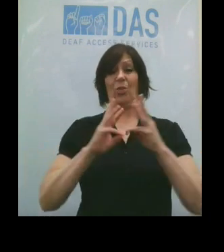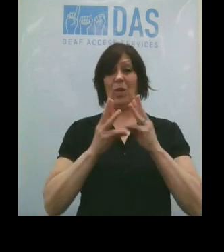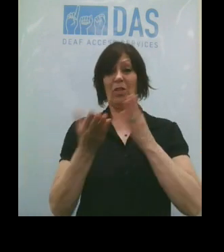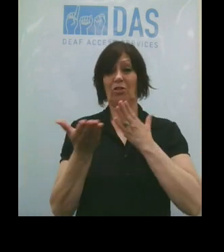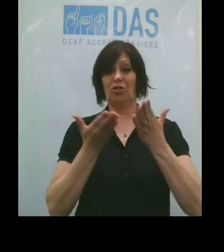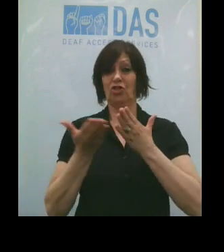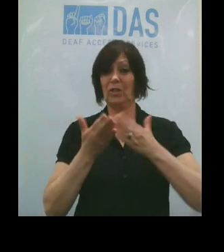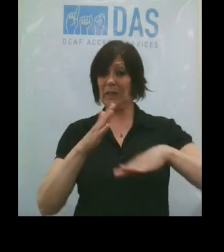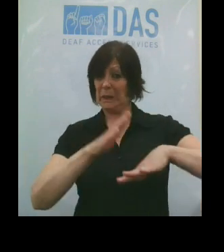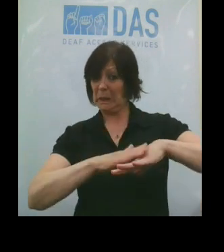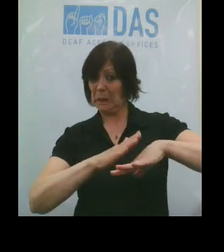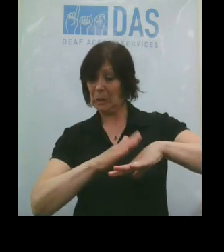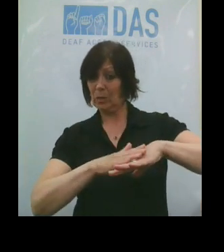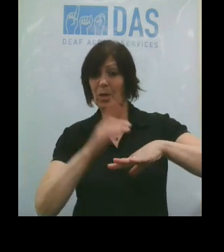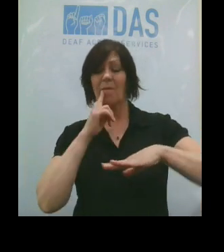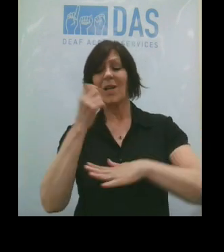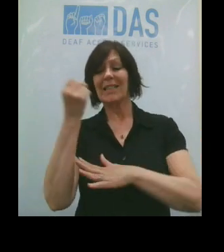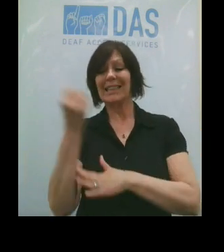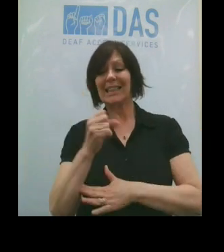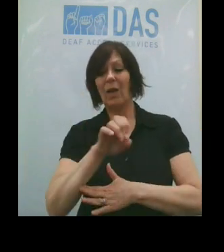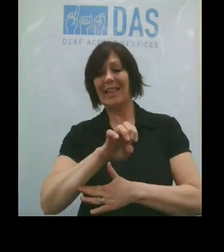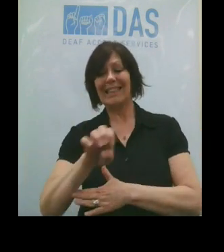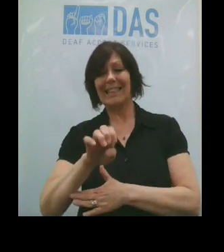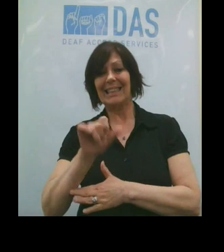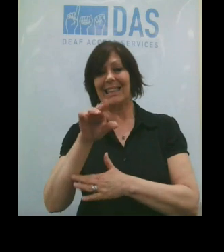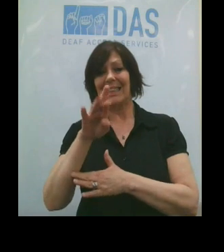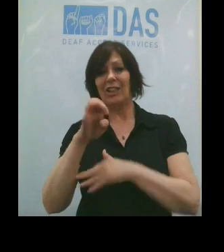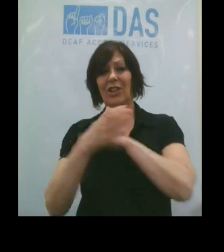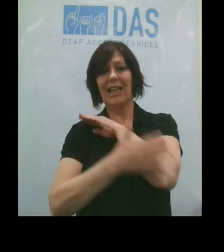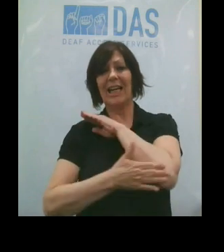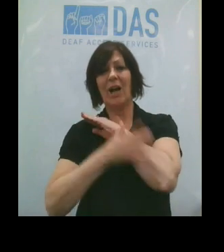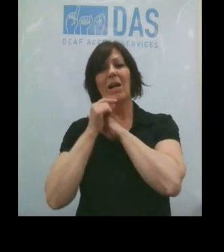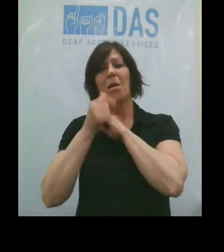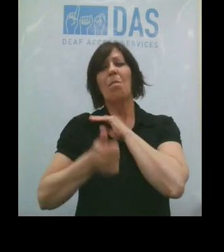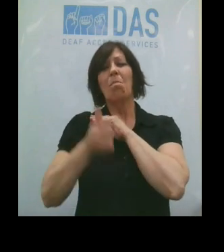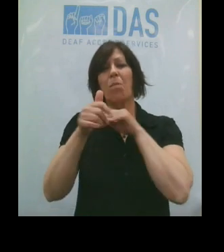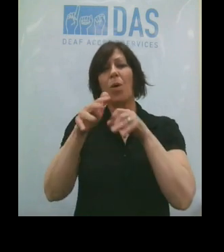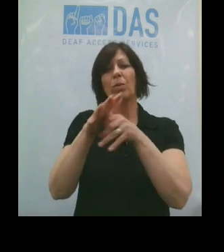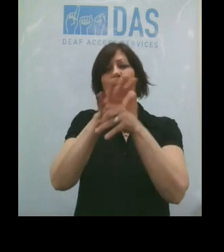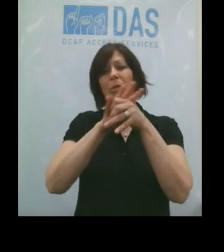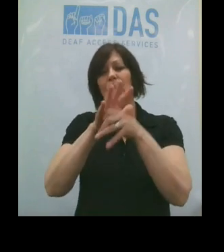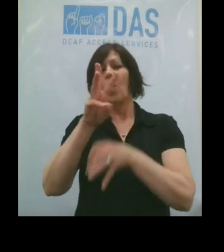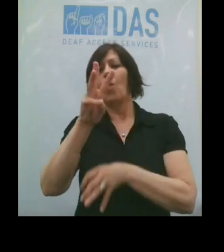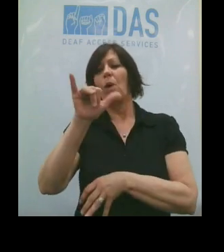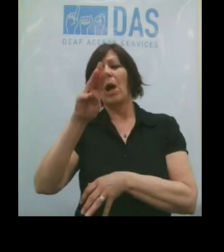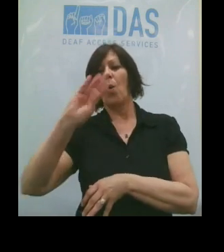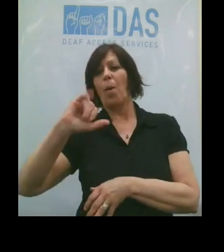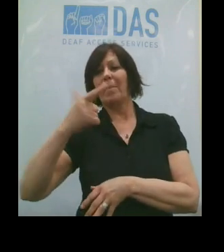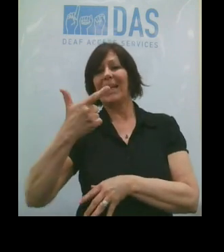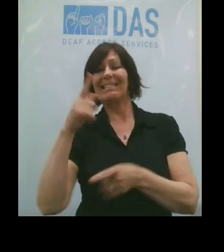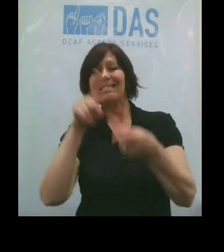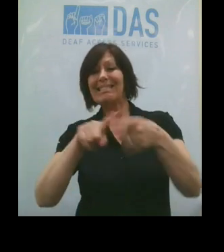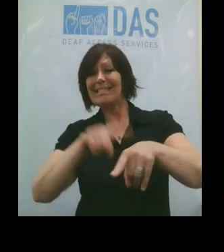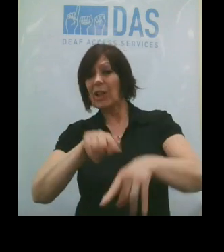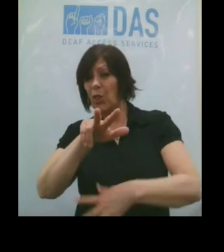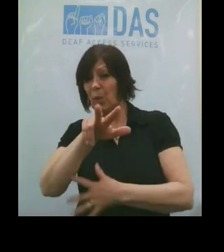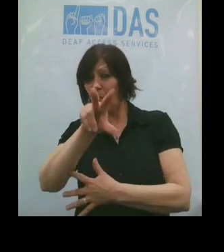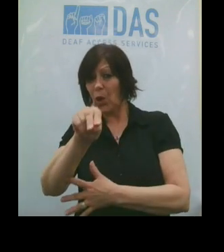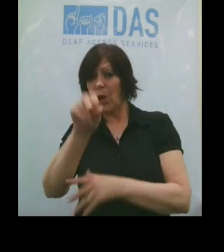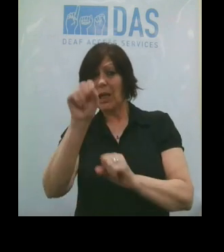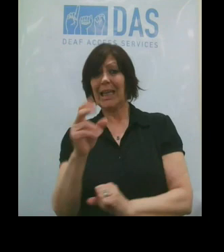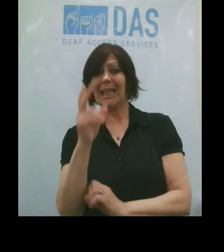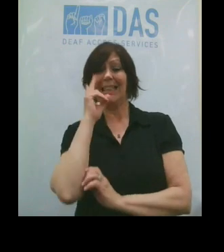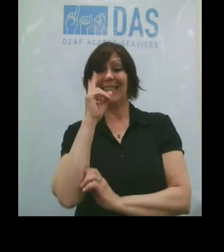Service for southeastern Erie County, as well as the vast majority of Wyoming County through 3:30. As you can see